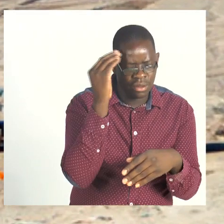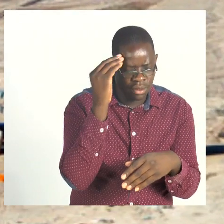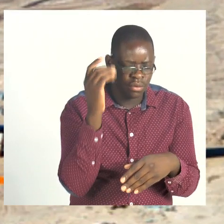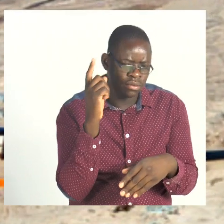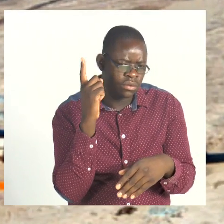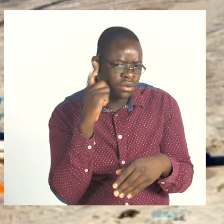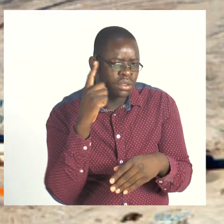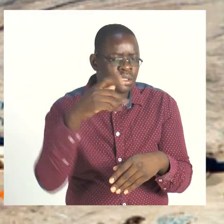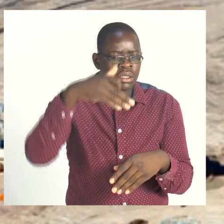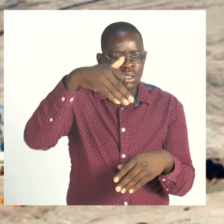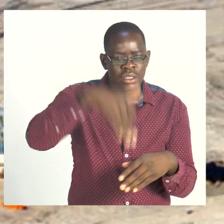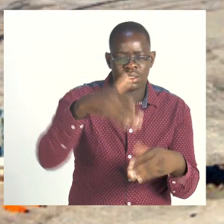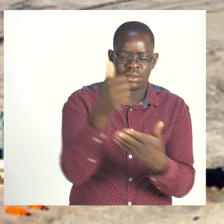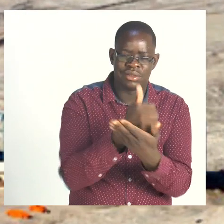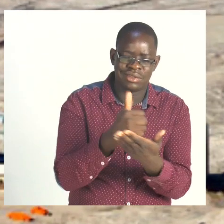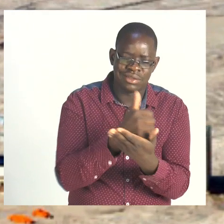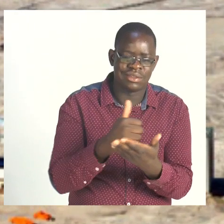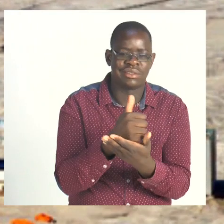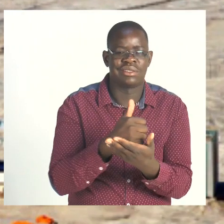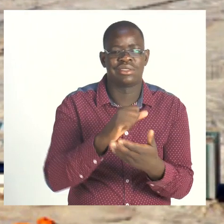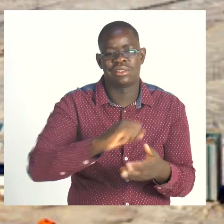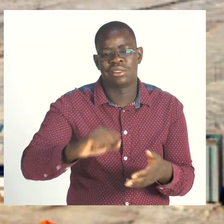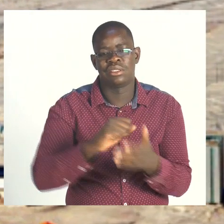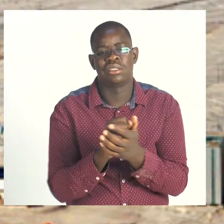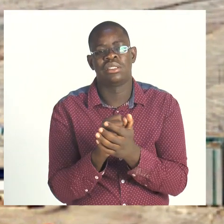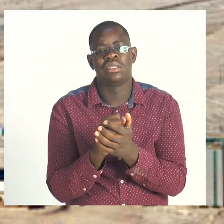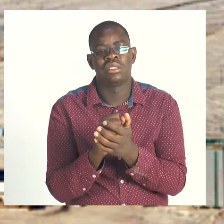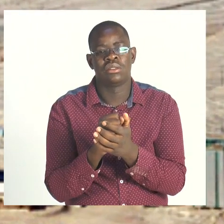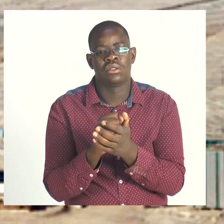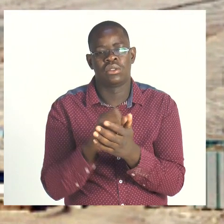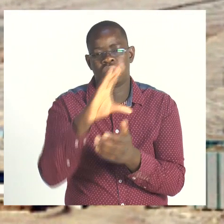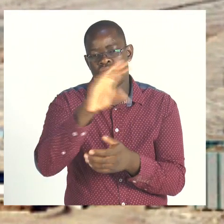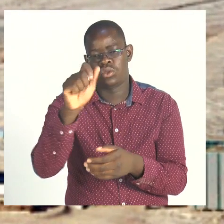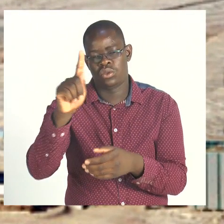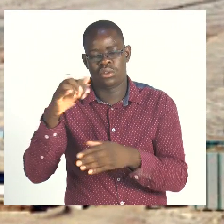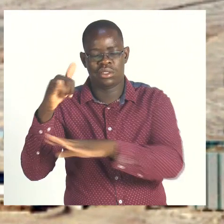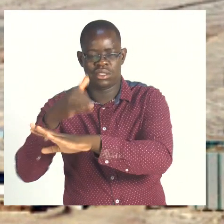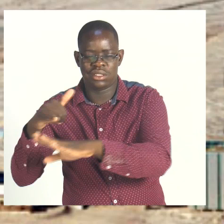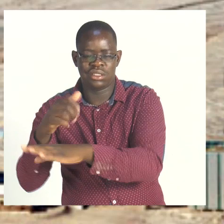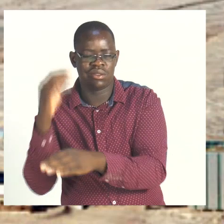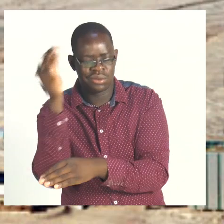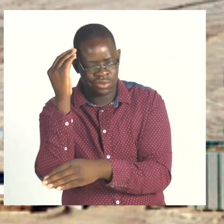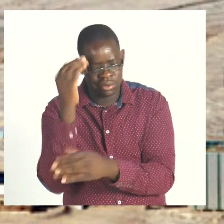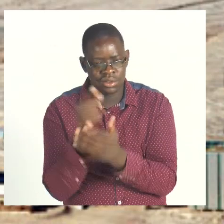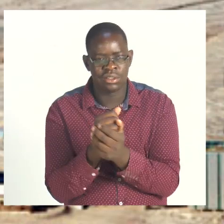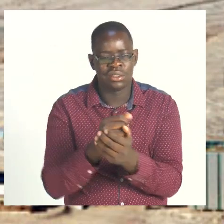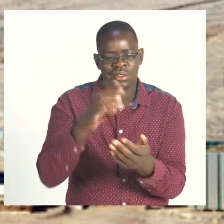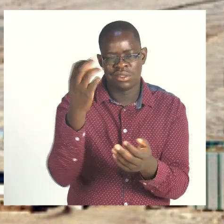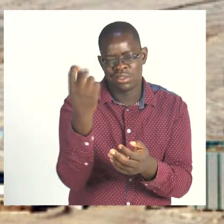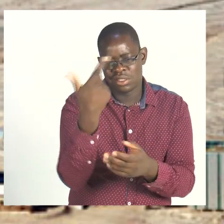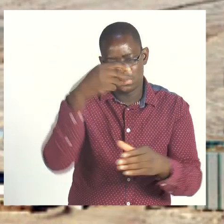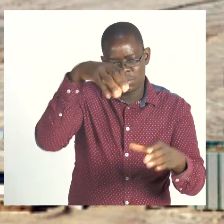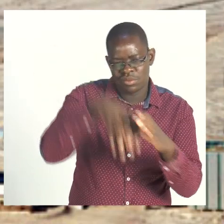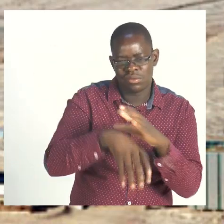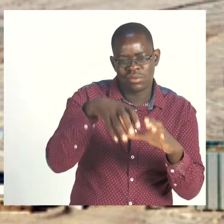hear the term land reclamation with regards to coastal areas. As you know, diamond mining